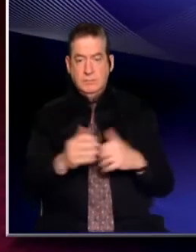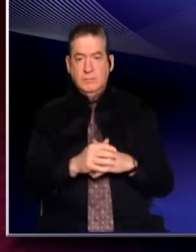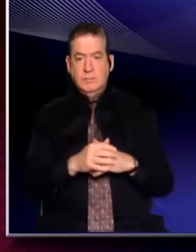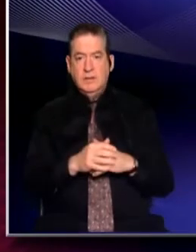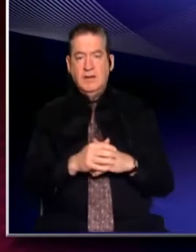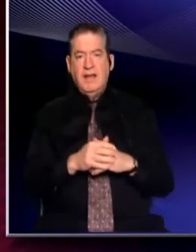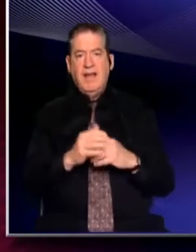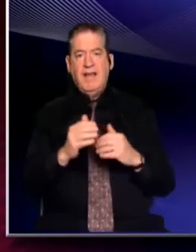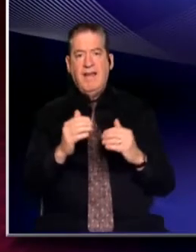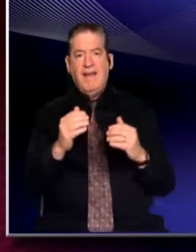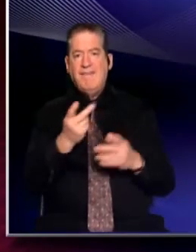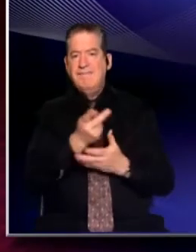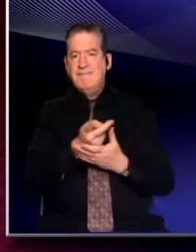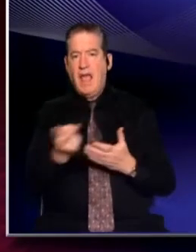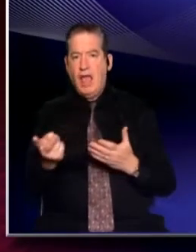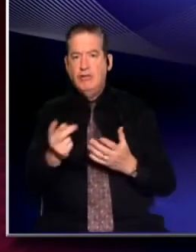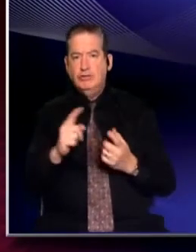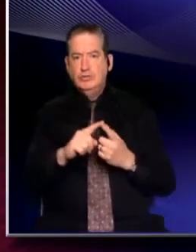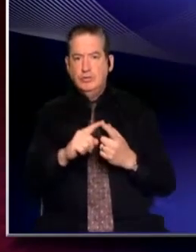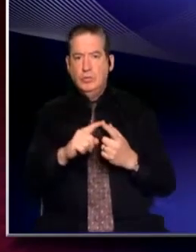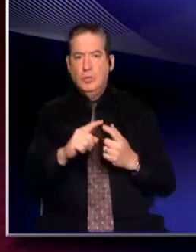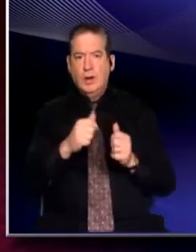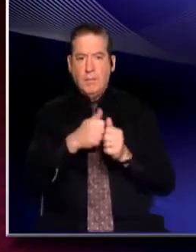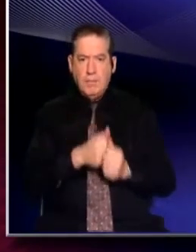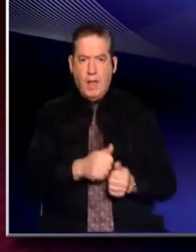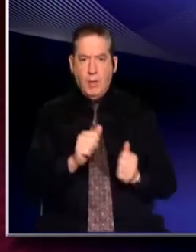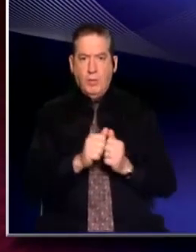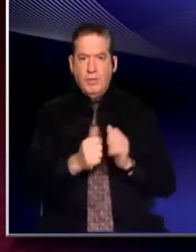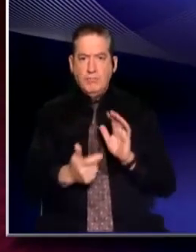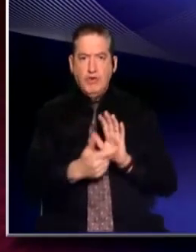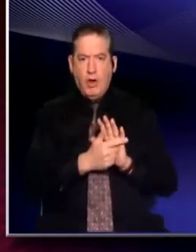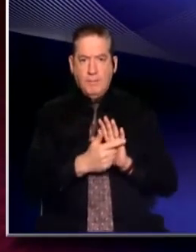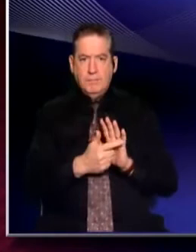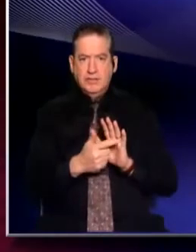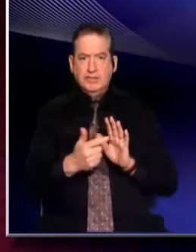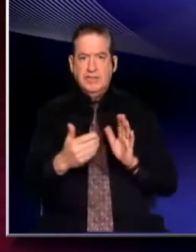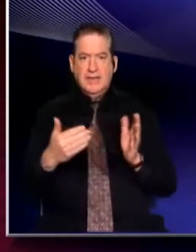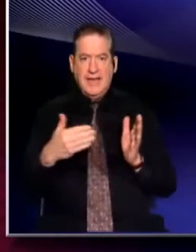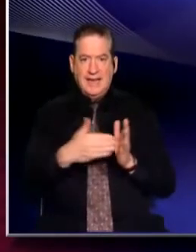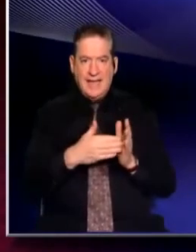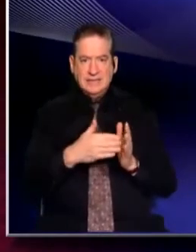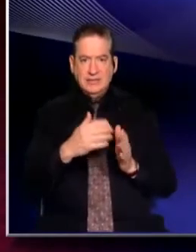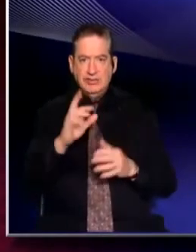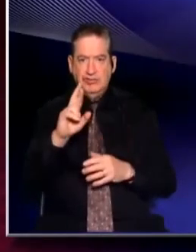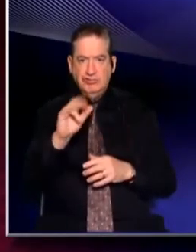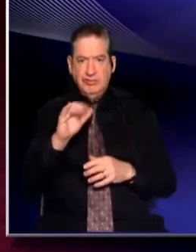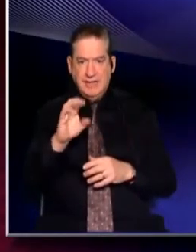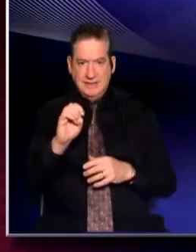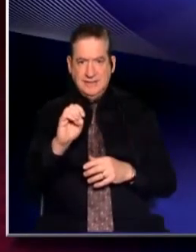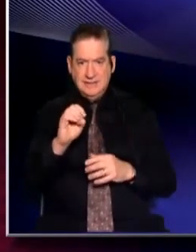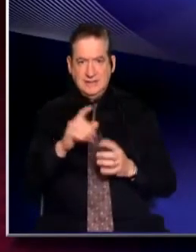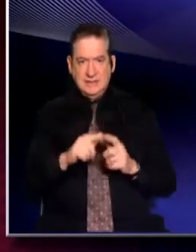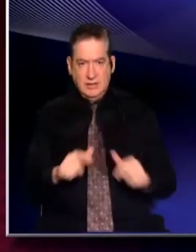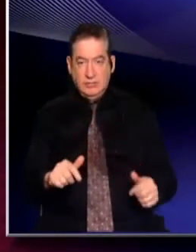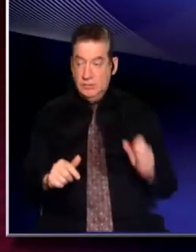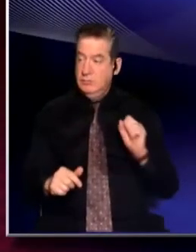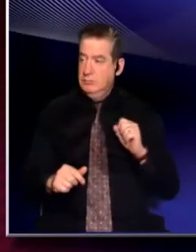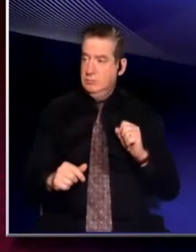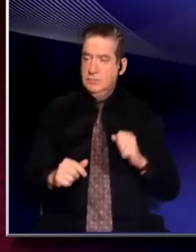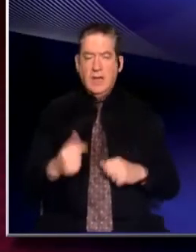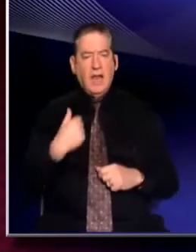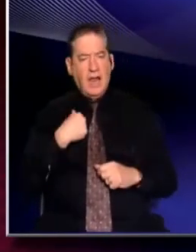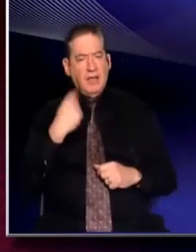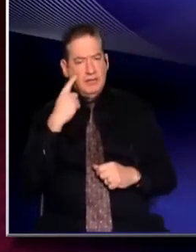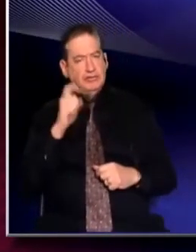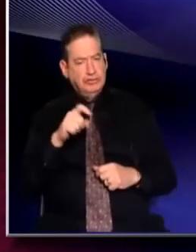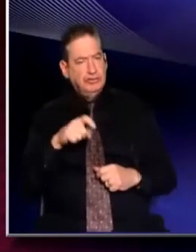failure to comply with the prohibition against race, et cetera. Yes. And I believe that probably